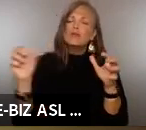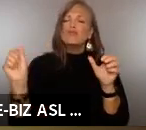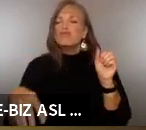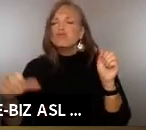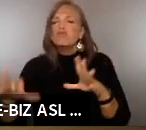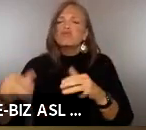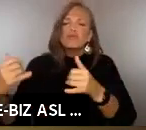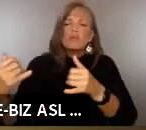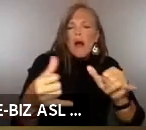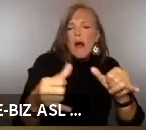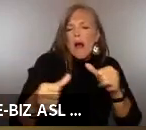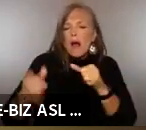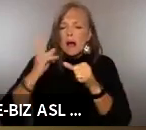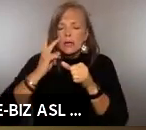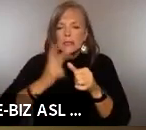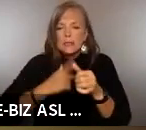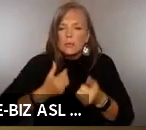that is